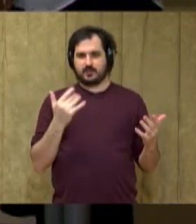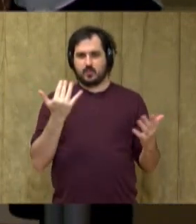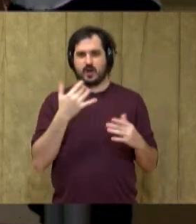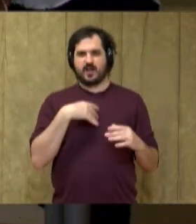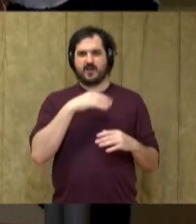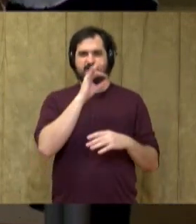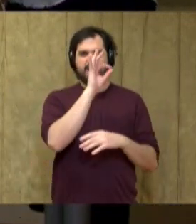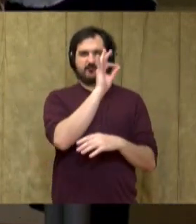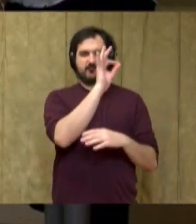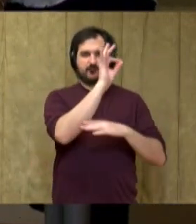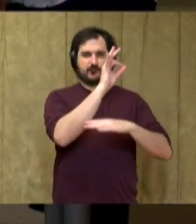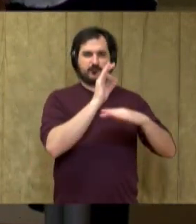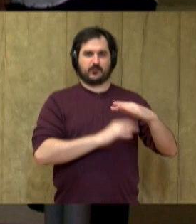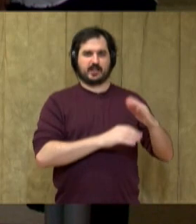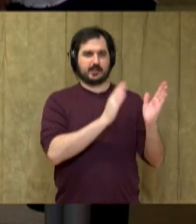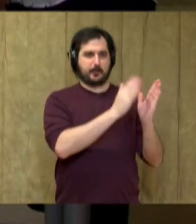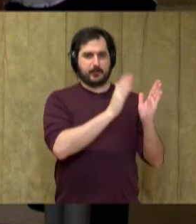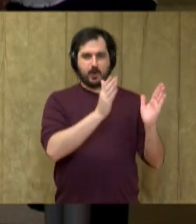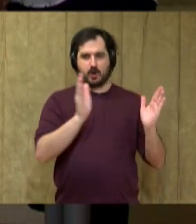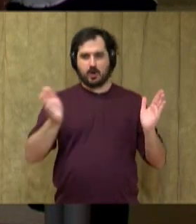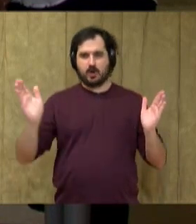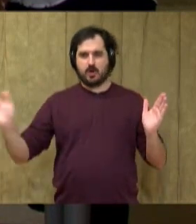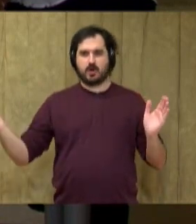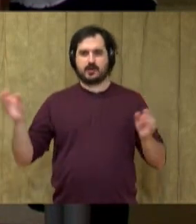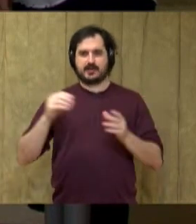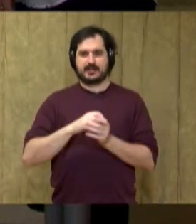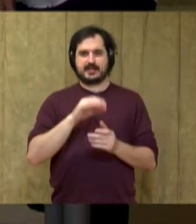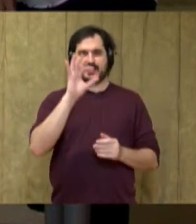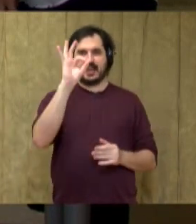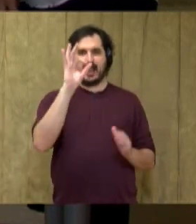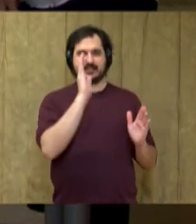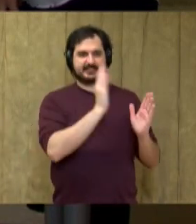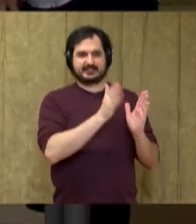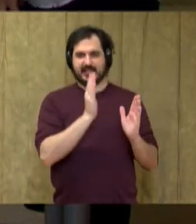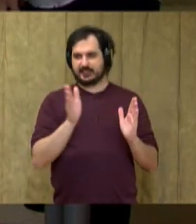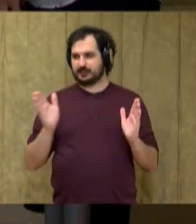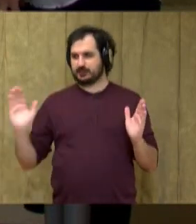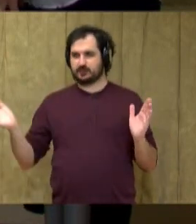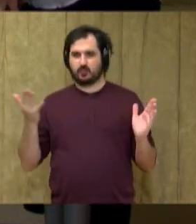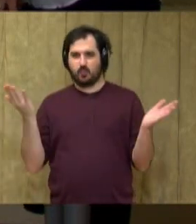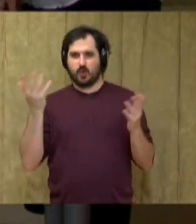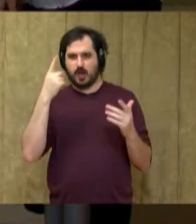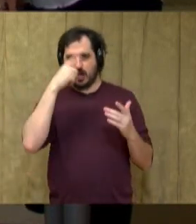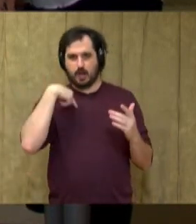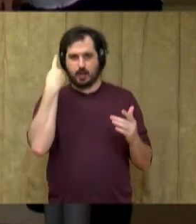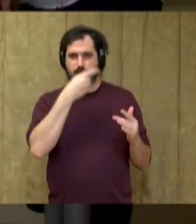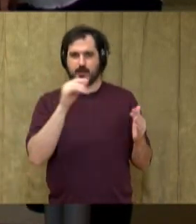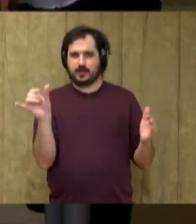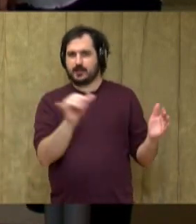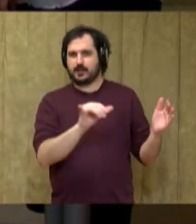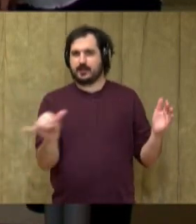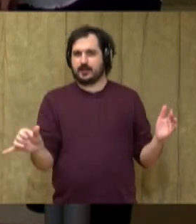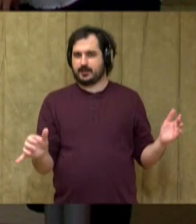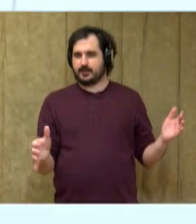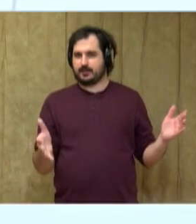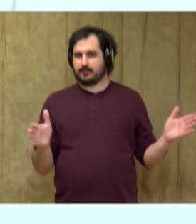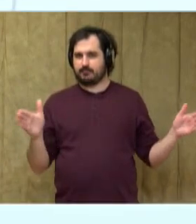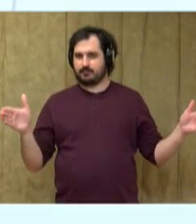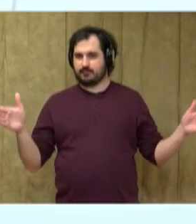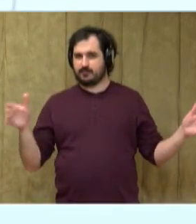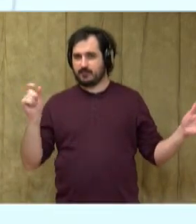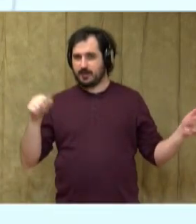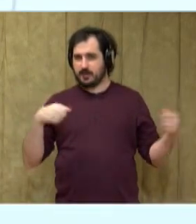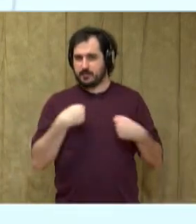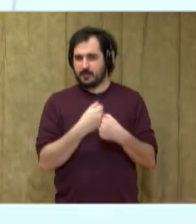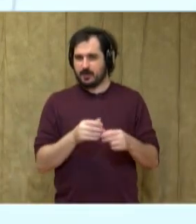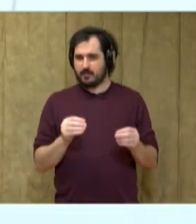look like broken up into 9 sections. Can you make that fraction bar have less